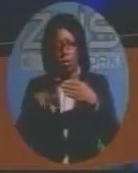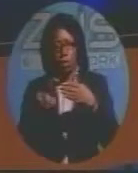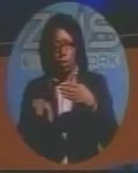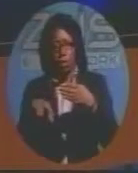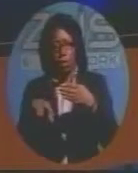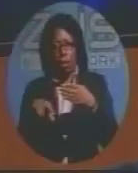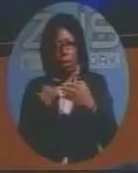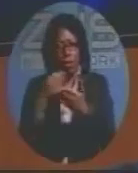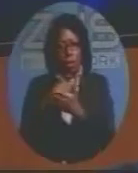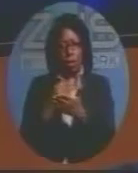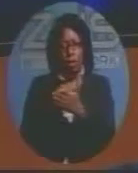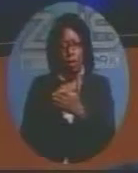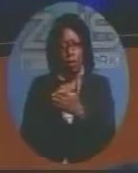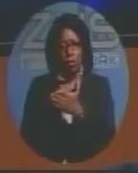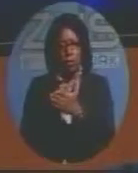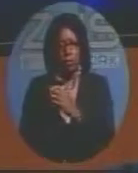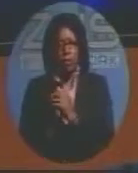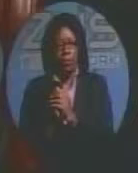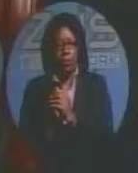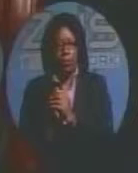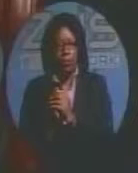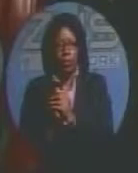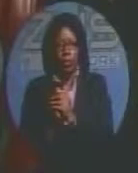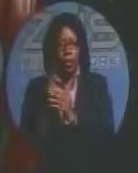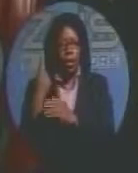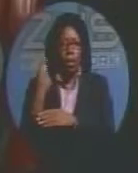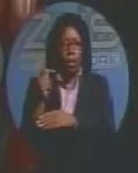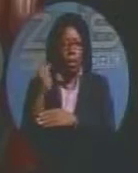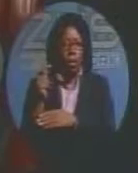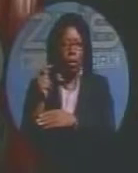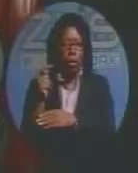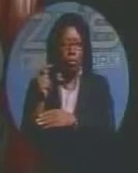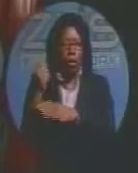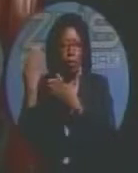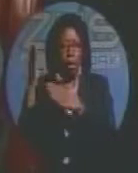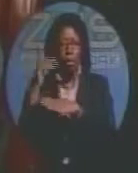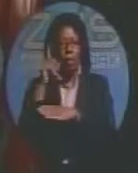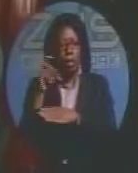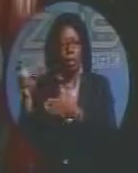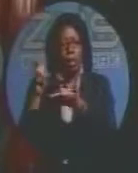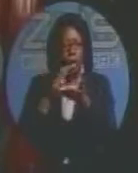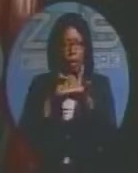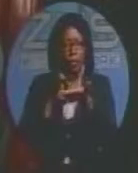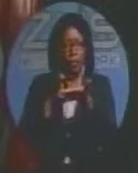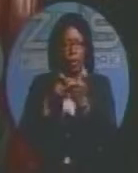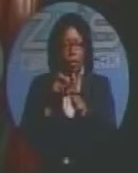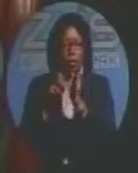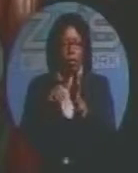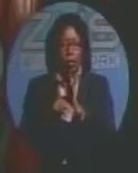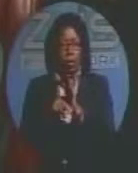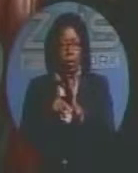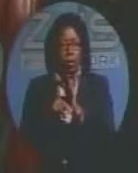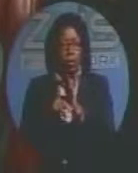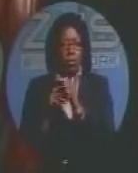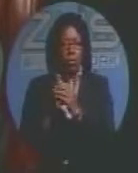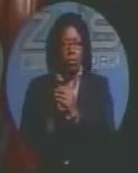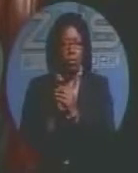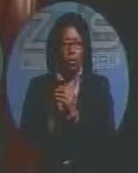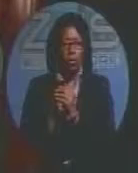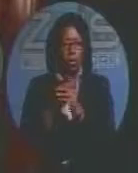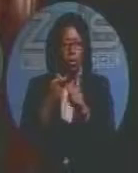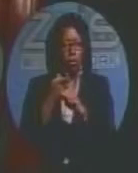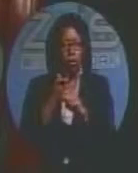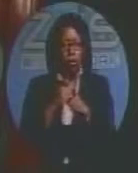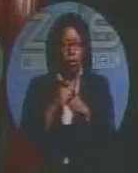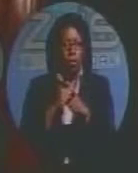viable. A Bahamian lottery would need investment from or participation in one form or another from